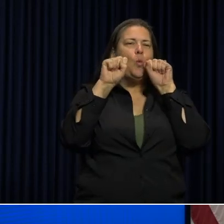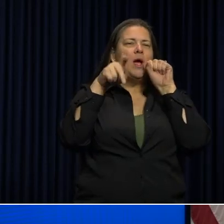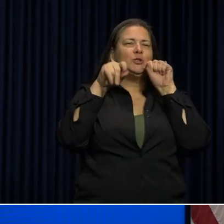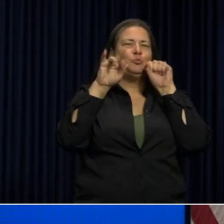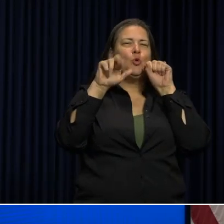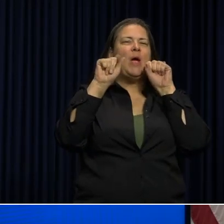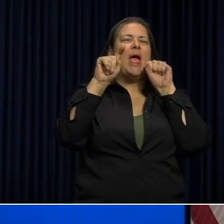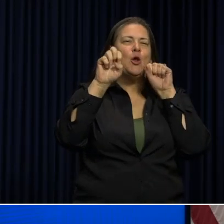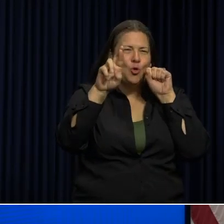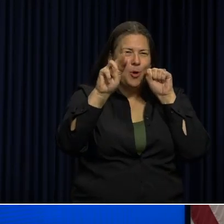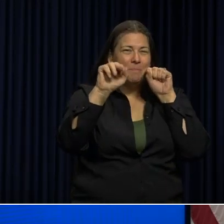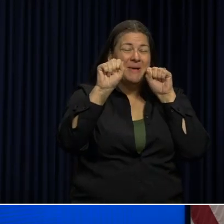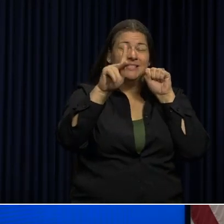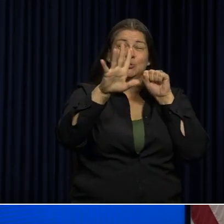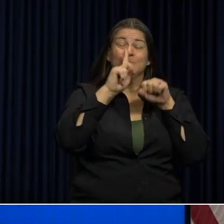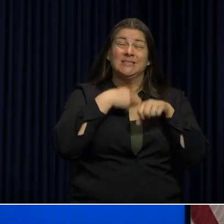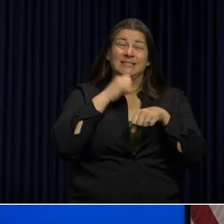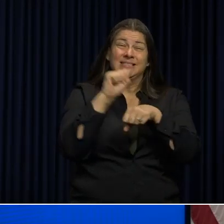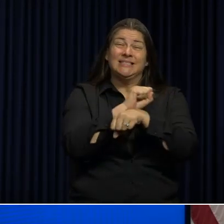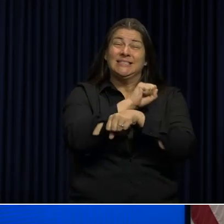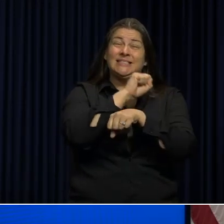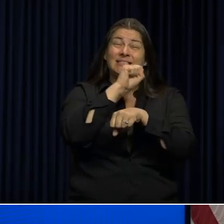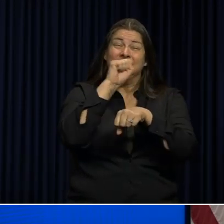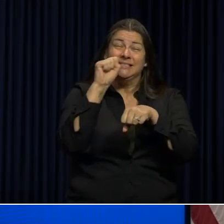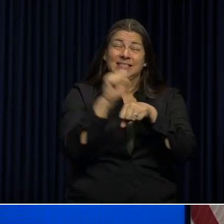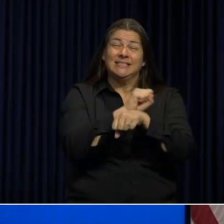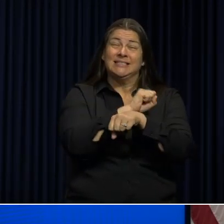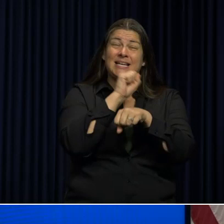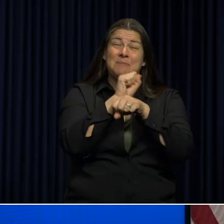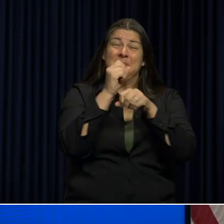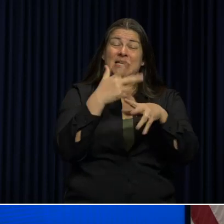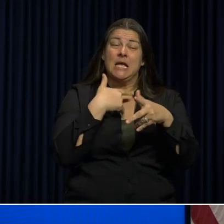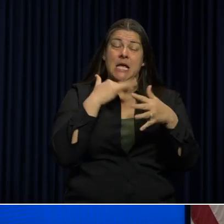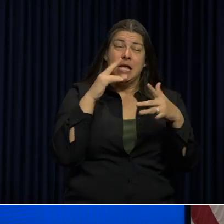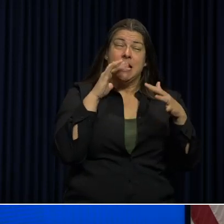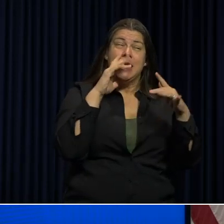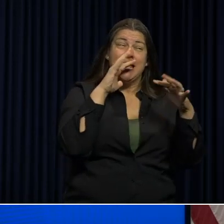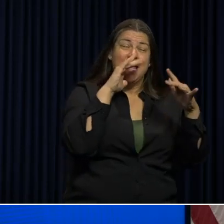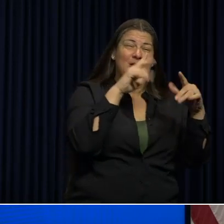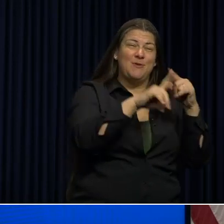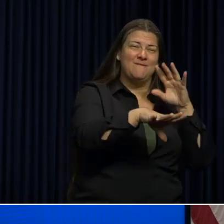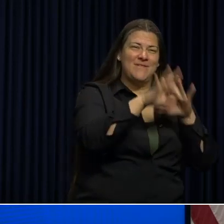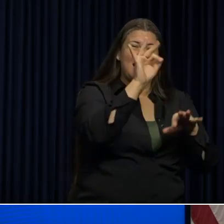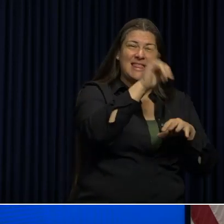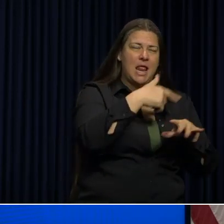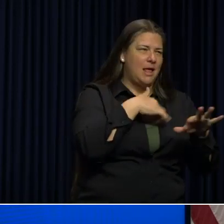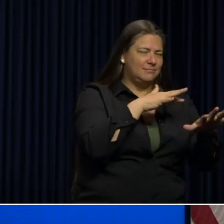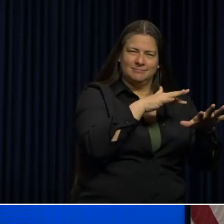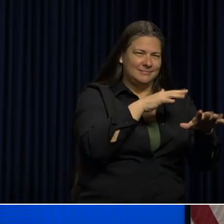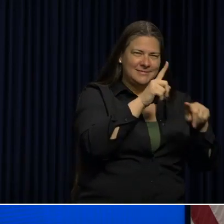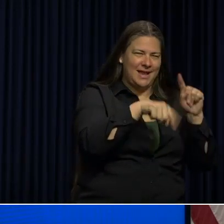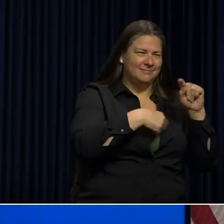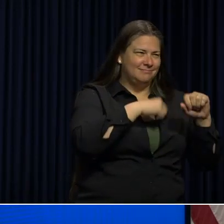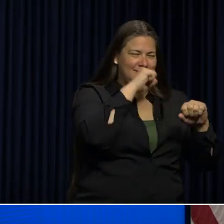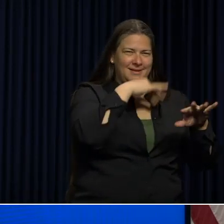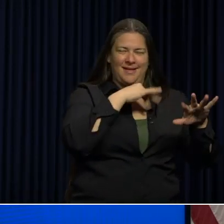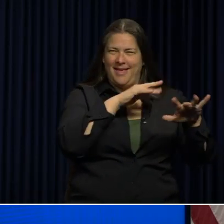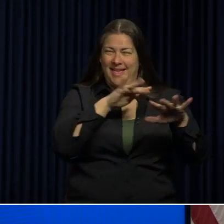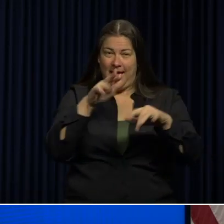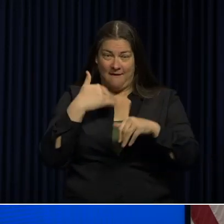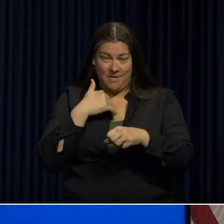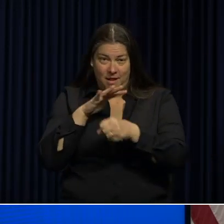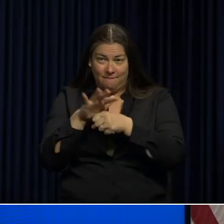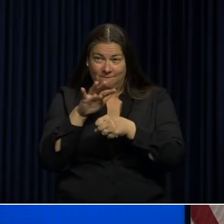get, taking weeks upon weeks of hundreds of leads that turned out to be false. Do we have